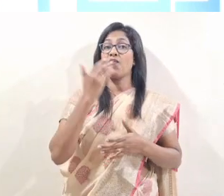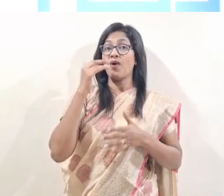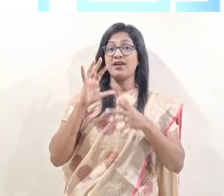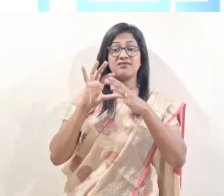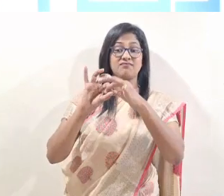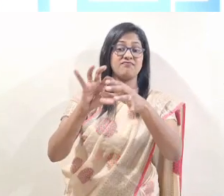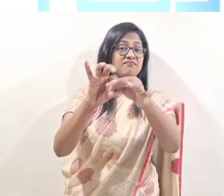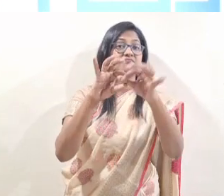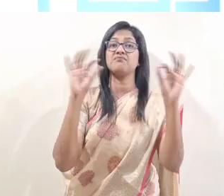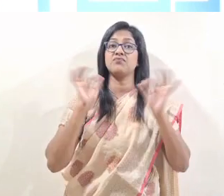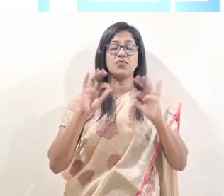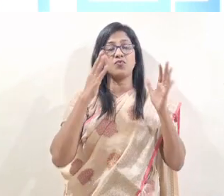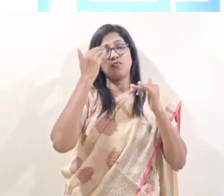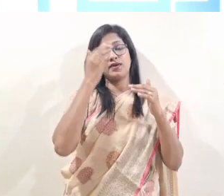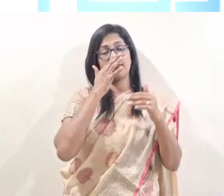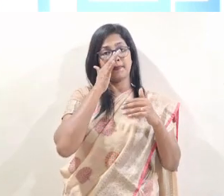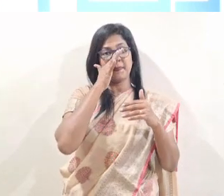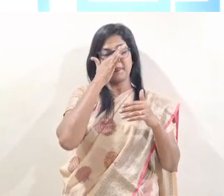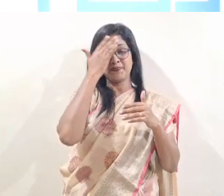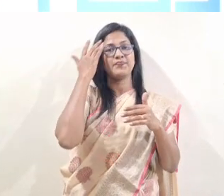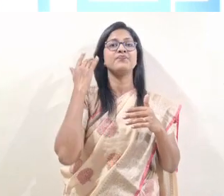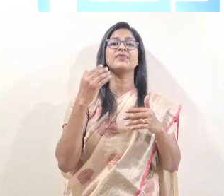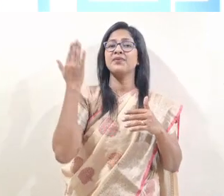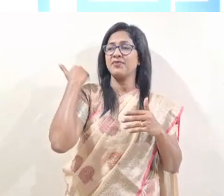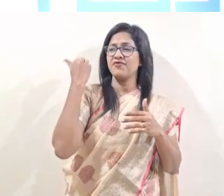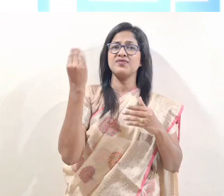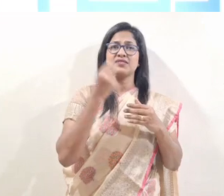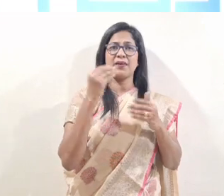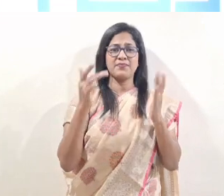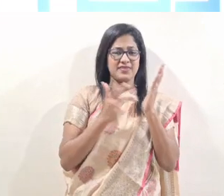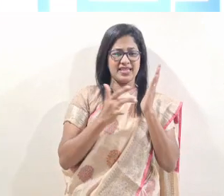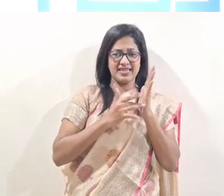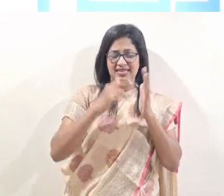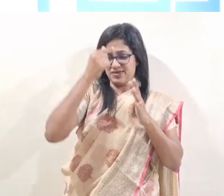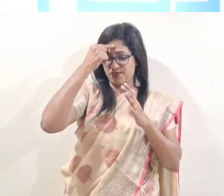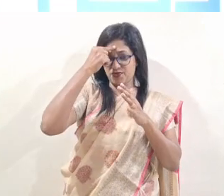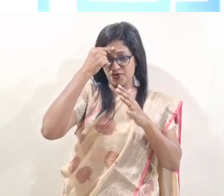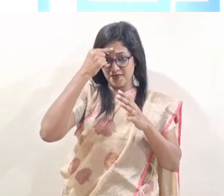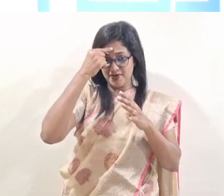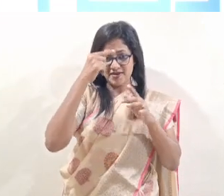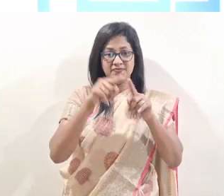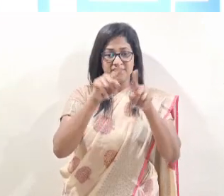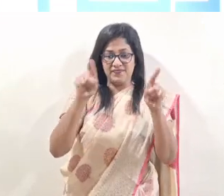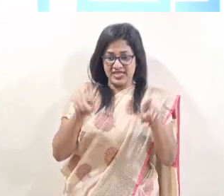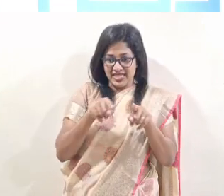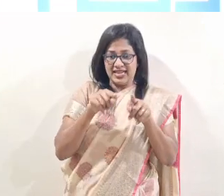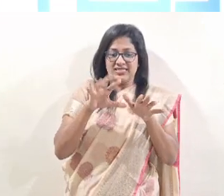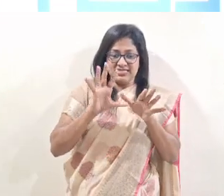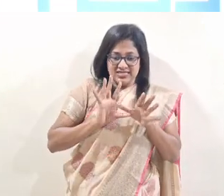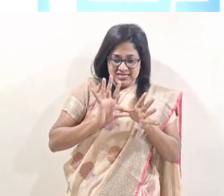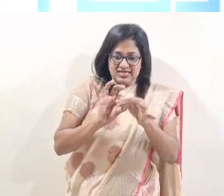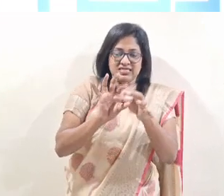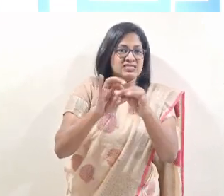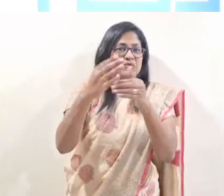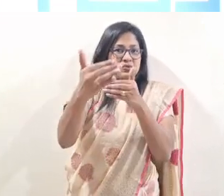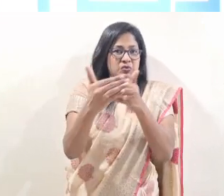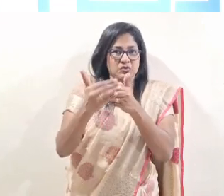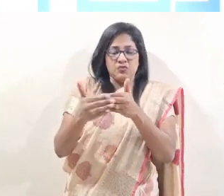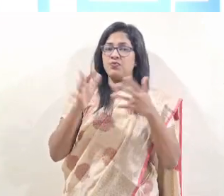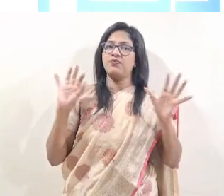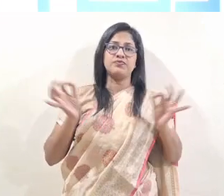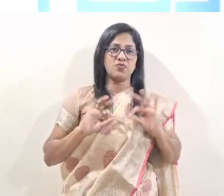Why they were not connected was because there were certain technical constraints. The alignments couldn't get closer, and there were